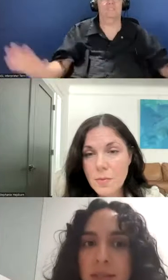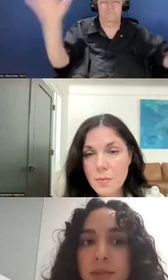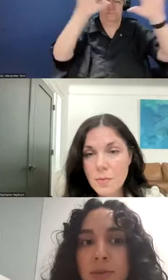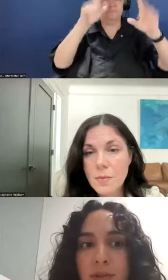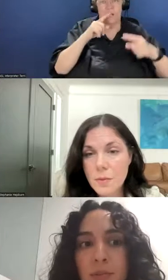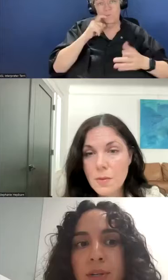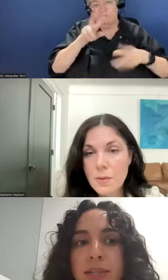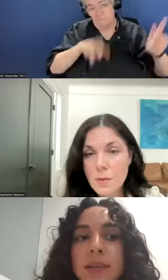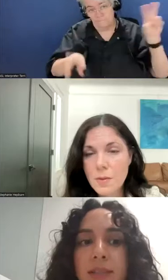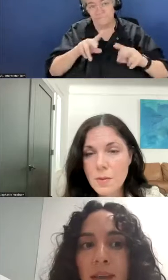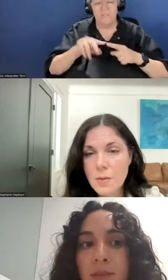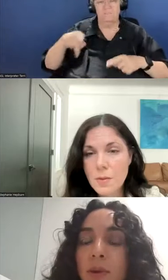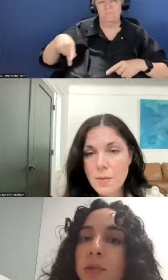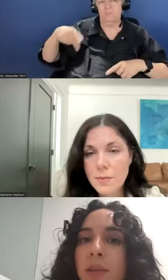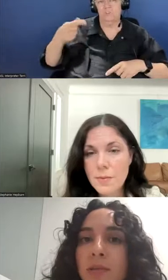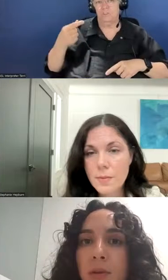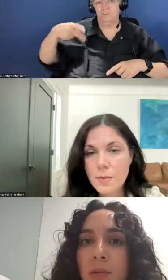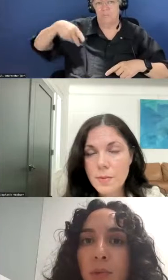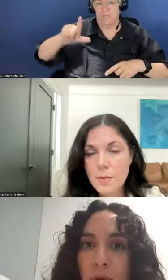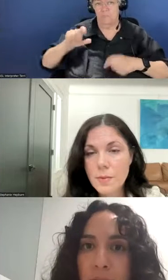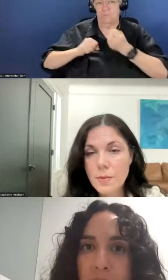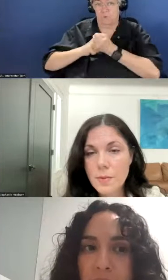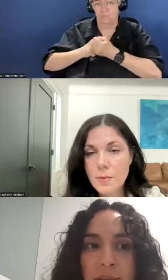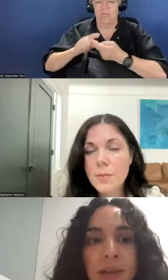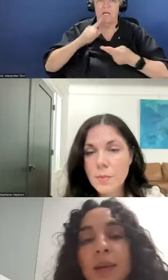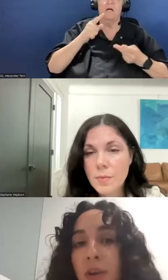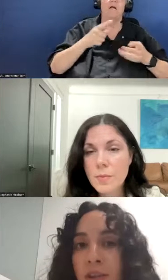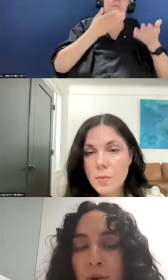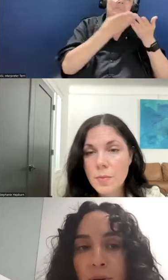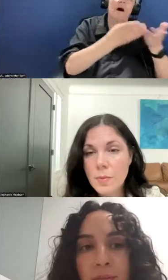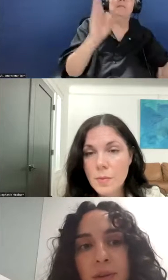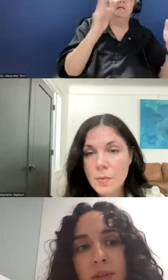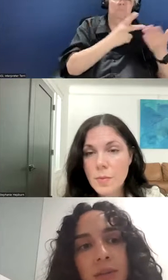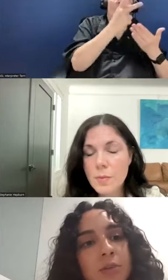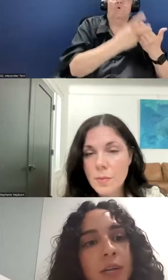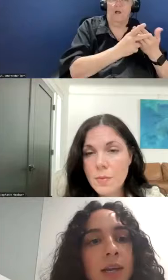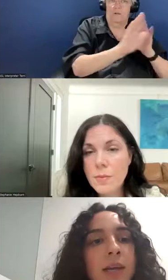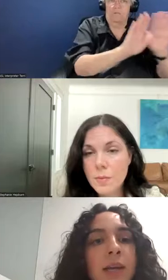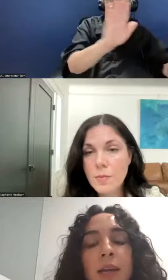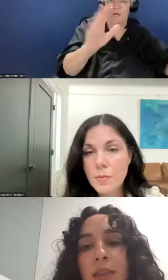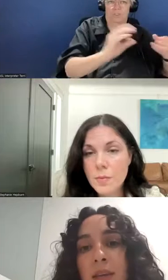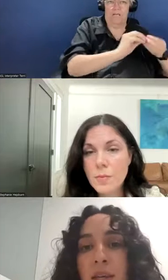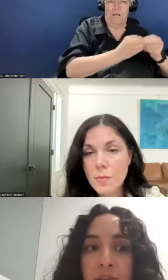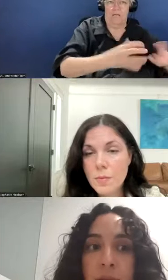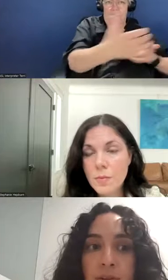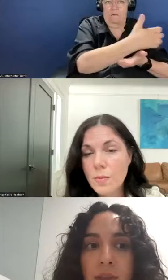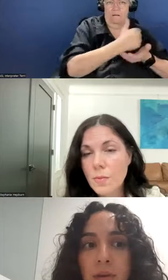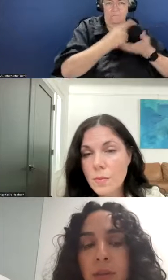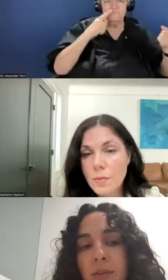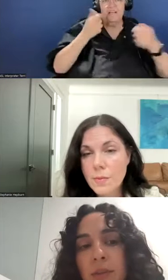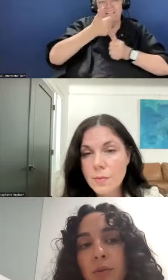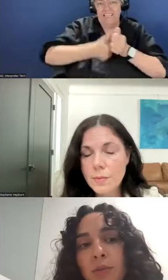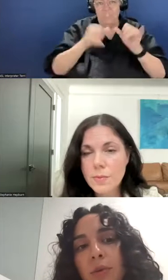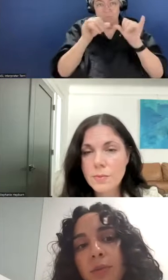governments that the GPL supports, and then a scan of publicly available program data of other programs across the country. And then each metric